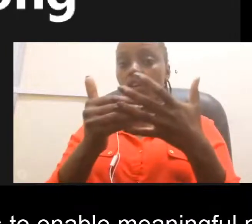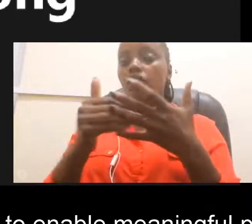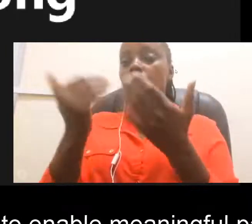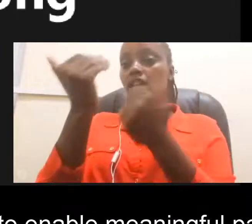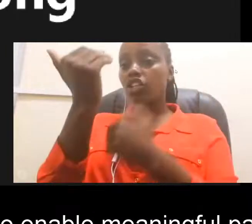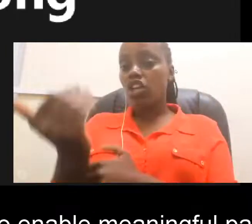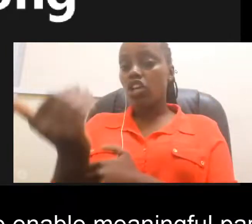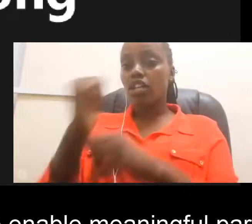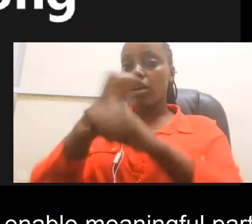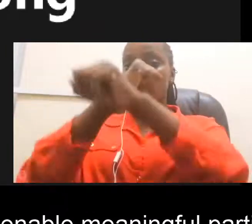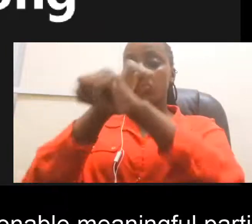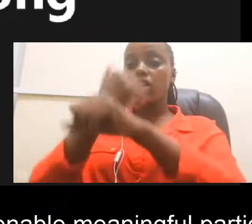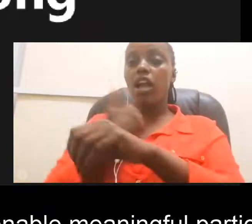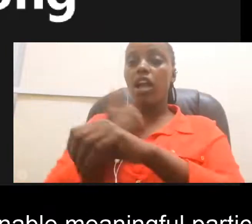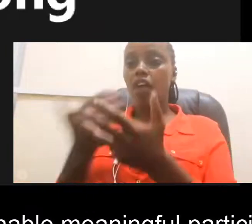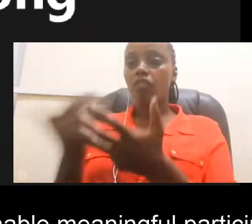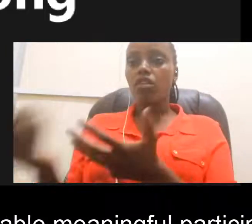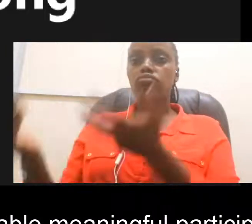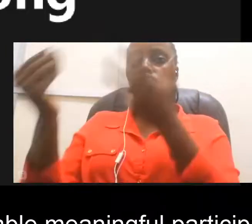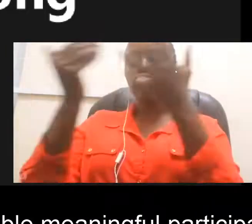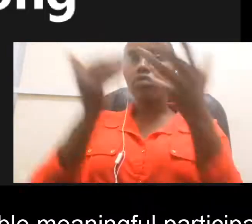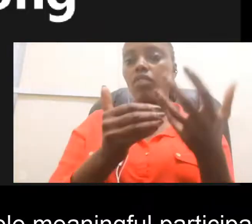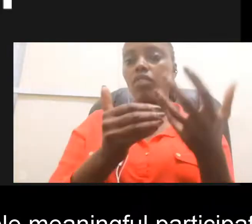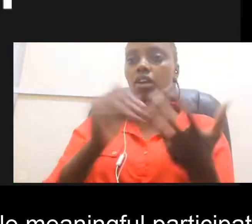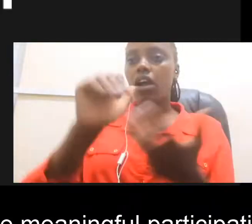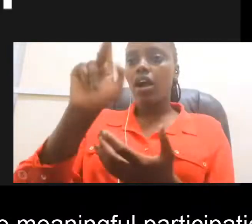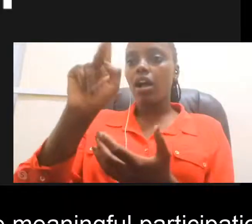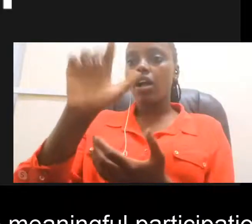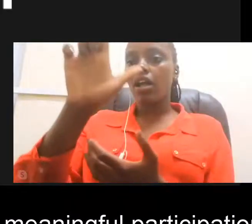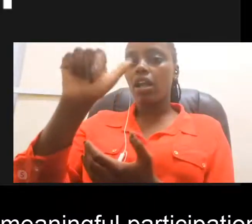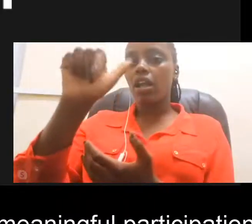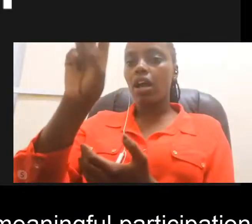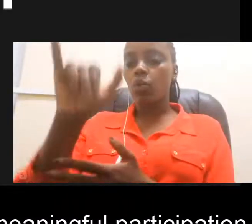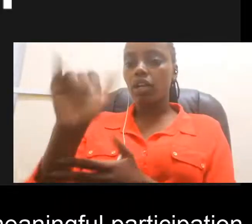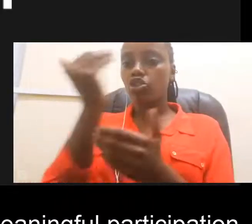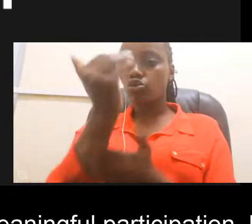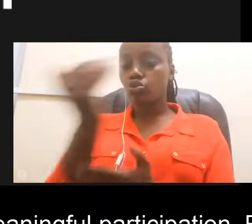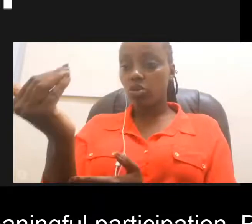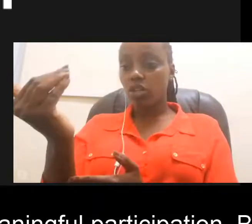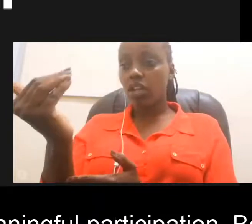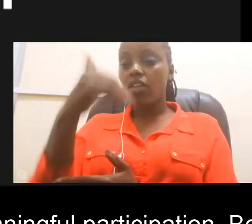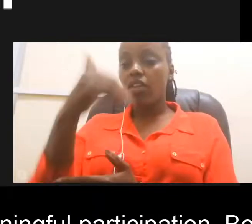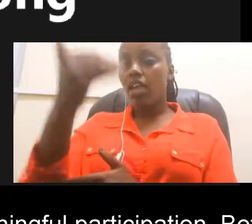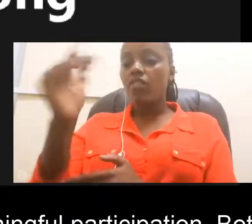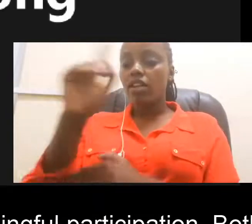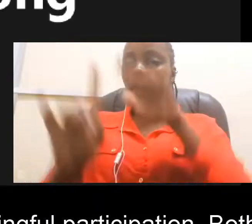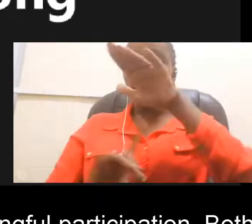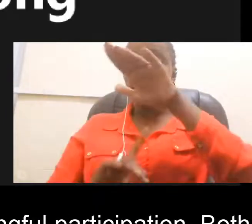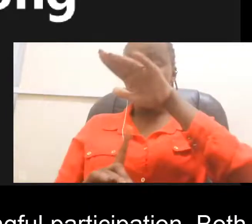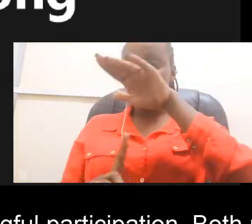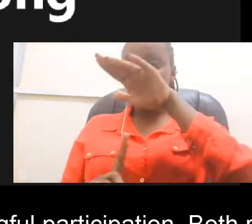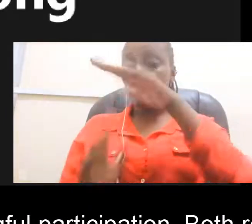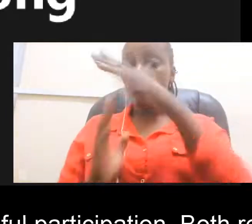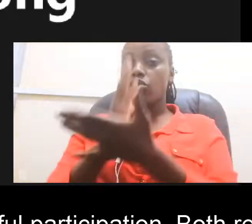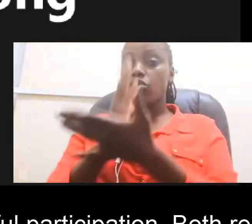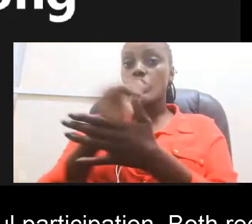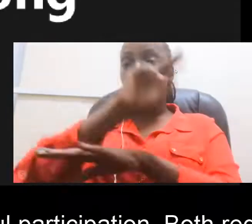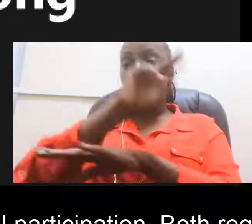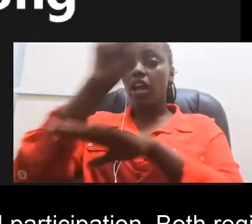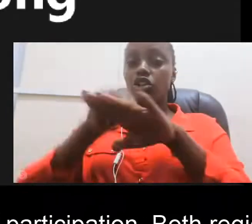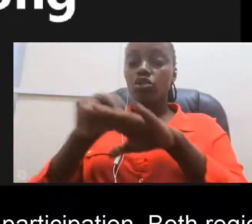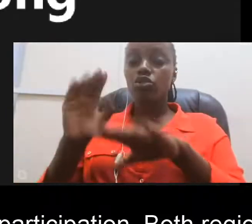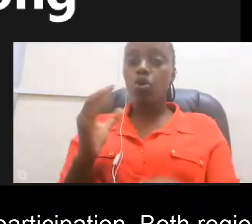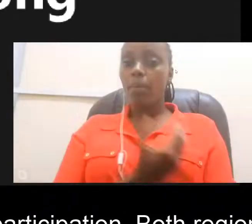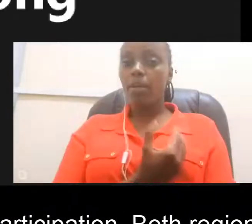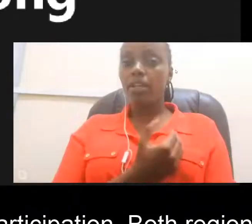carried out deportation of Al-Kalawi children. The daily ministry, through a national committee that